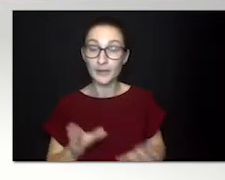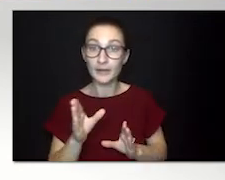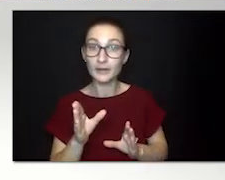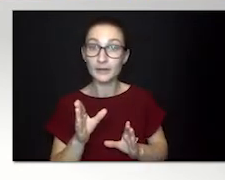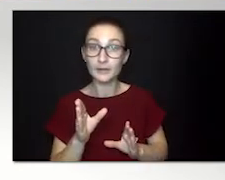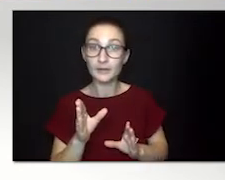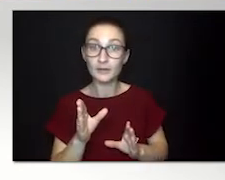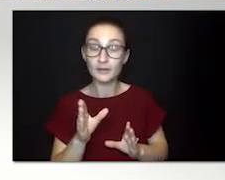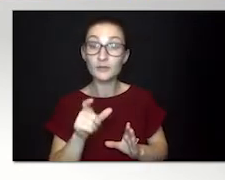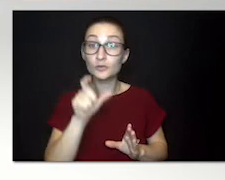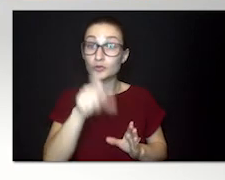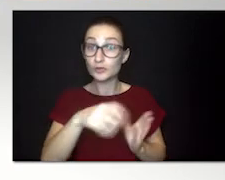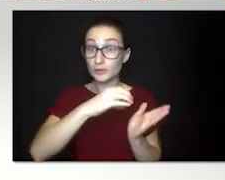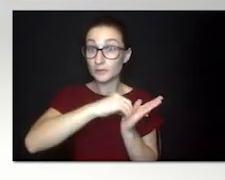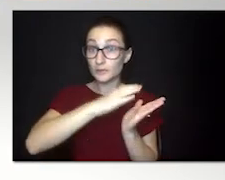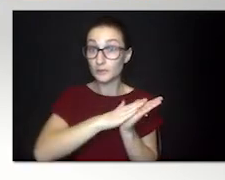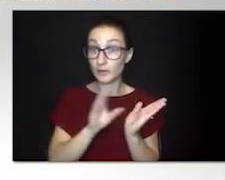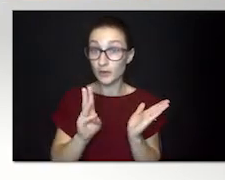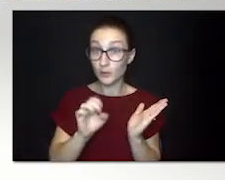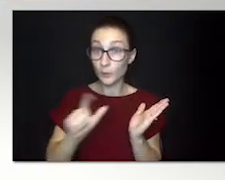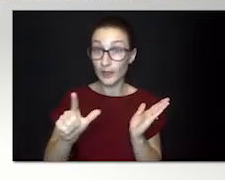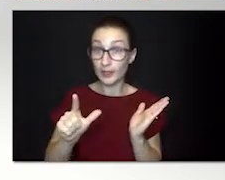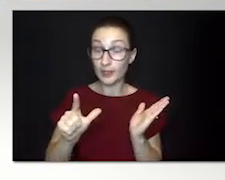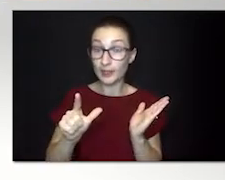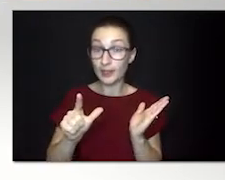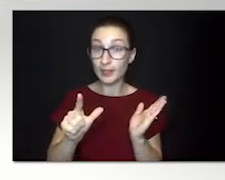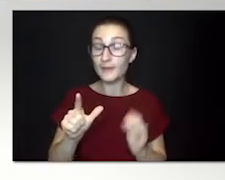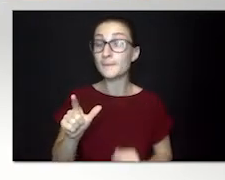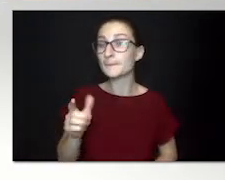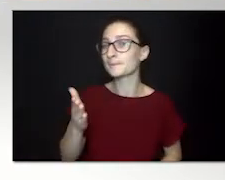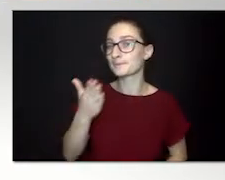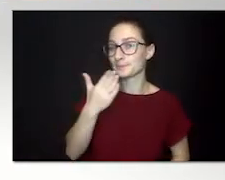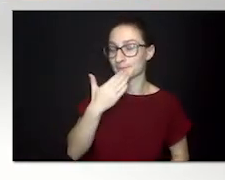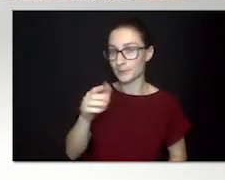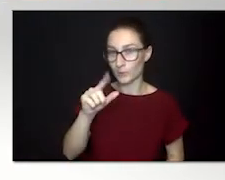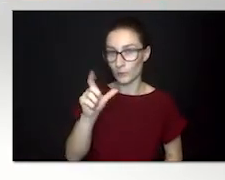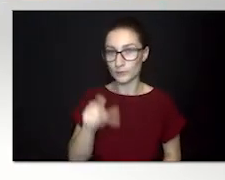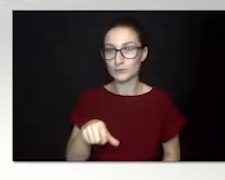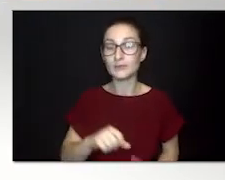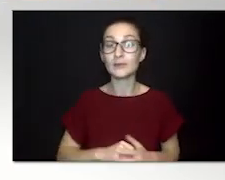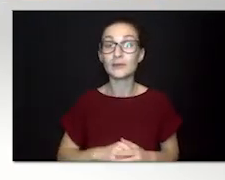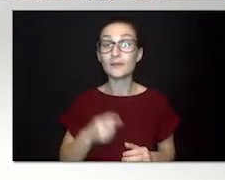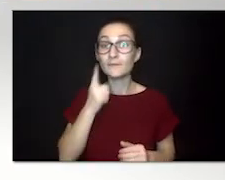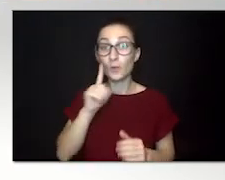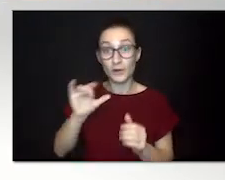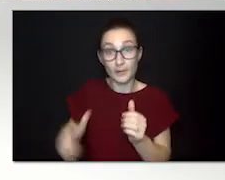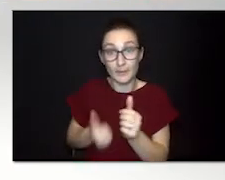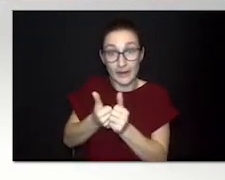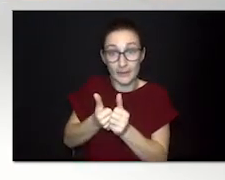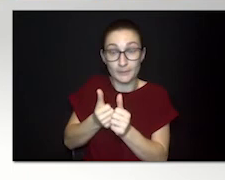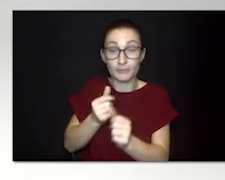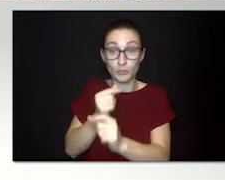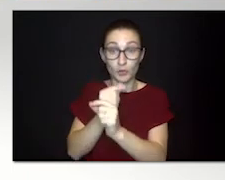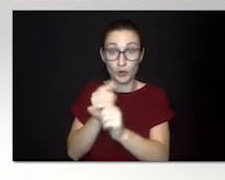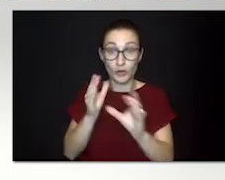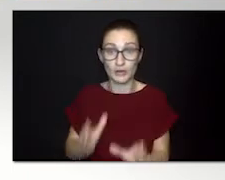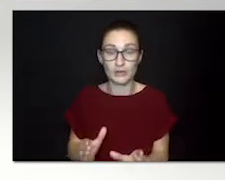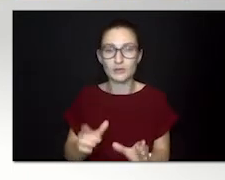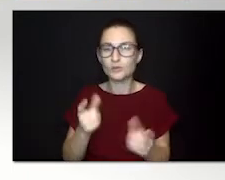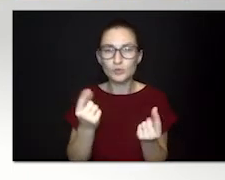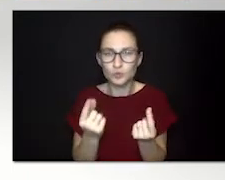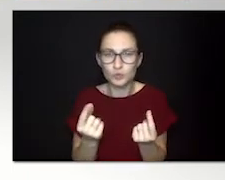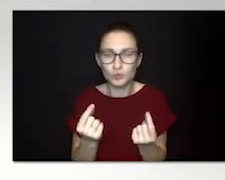say it have to be reflected in the will? Or what document you said have to be reflected in? Okay, that's a great question. So in order to have the backup